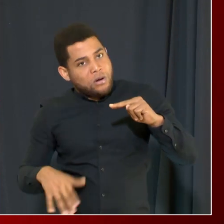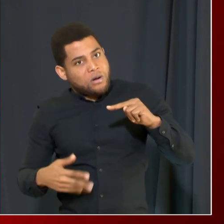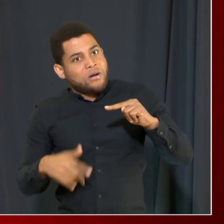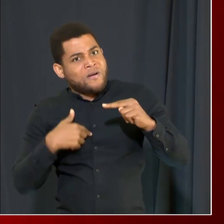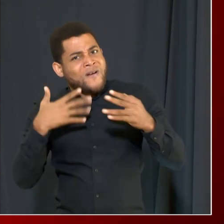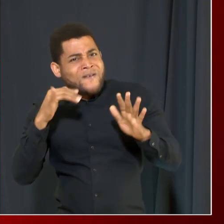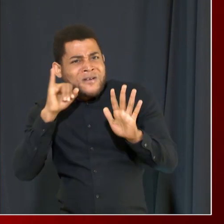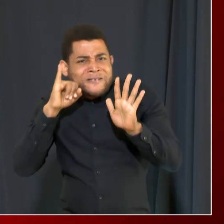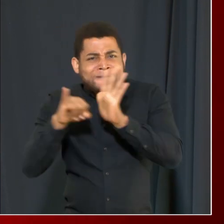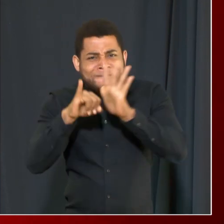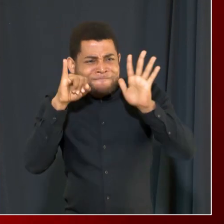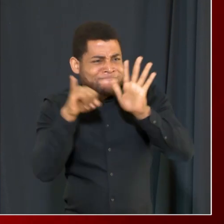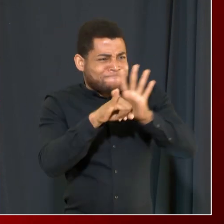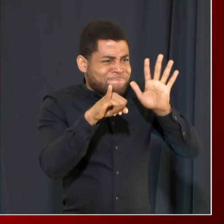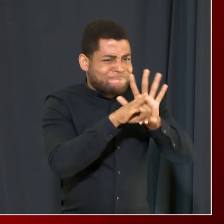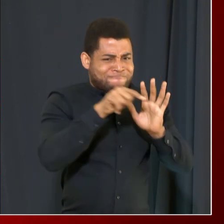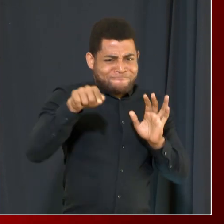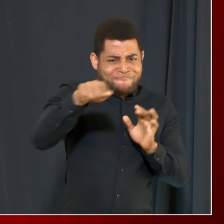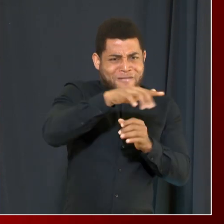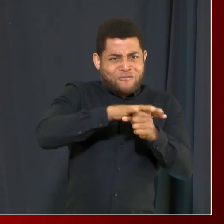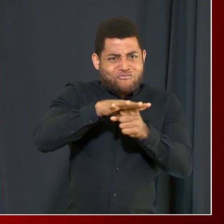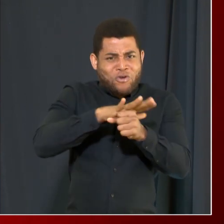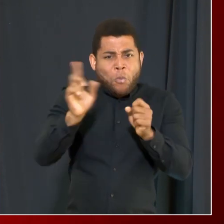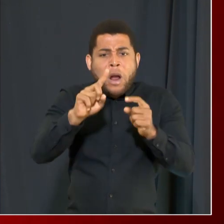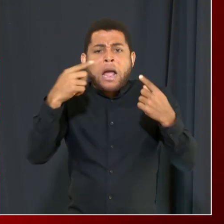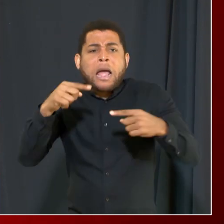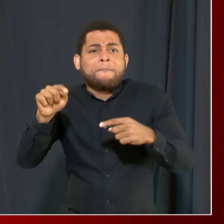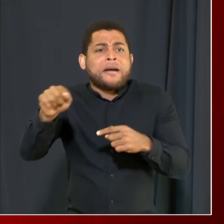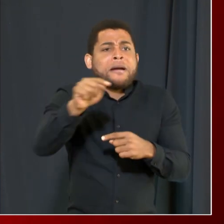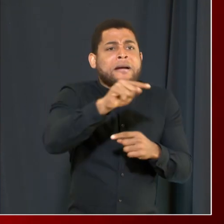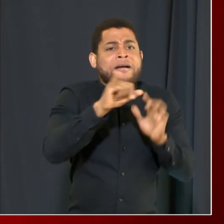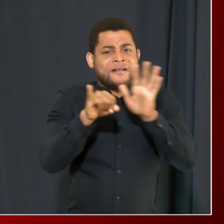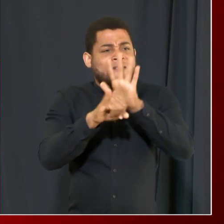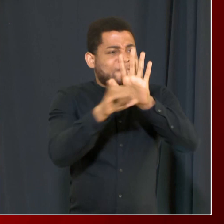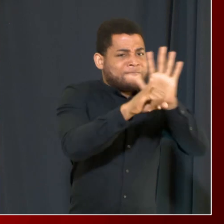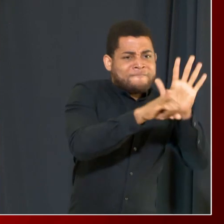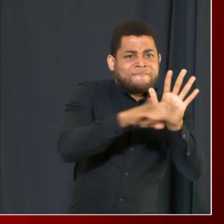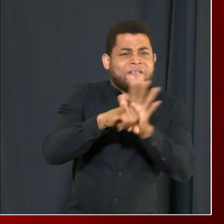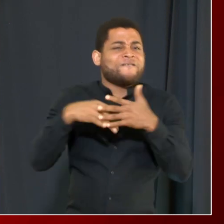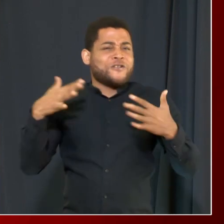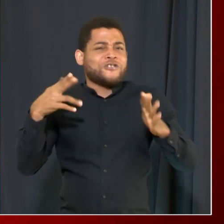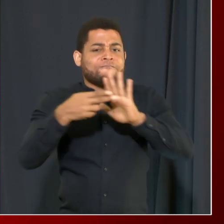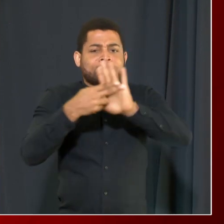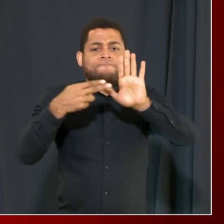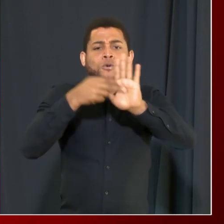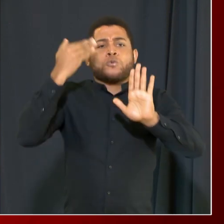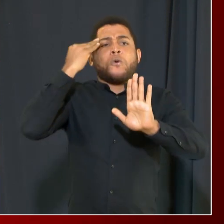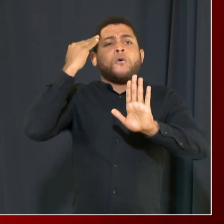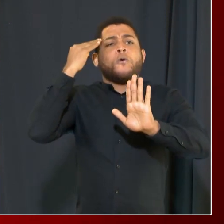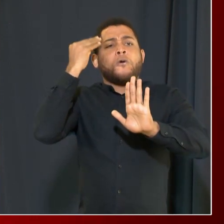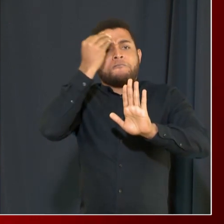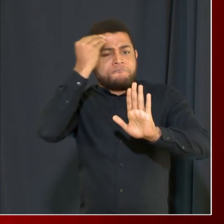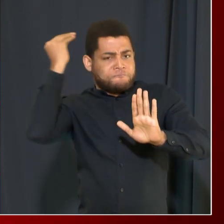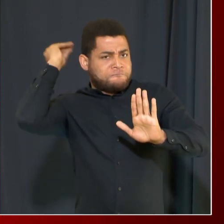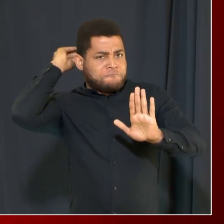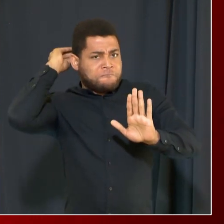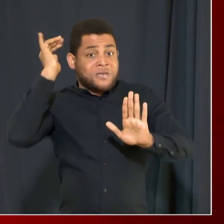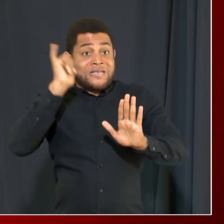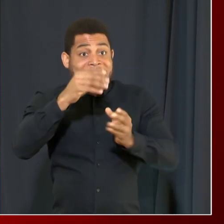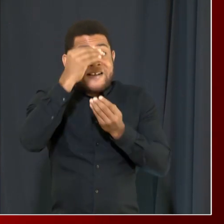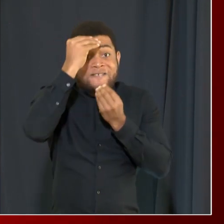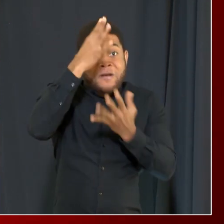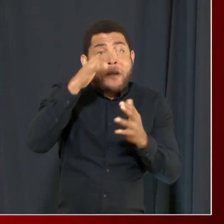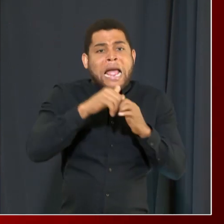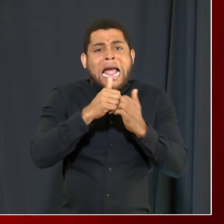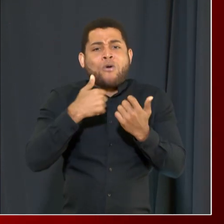and timeframes these incidents most occurred. With this data, we look at ways to decrease those robberies, and 3 weeks